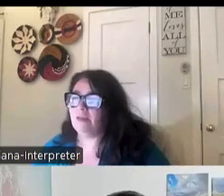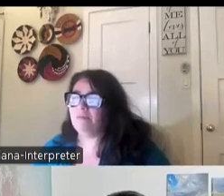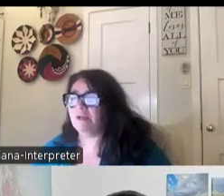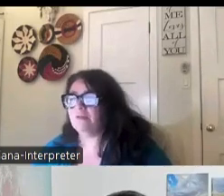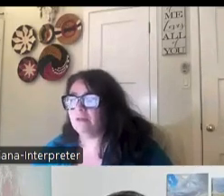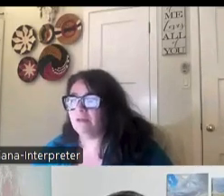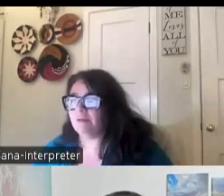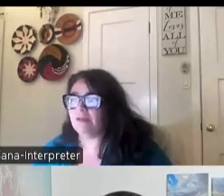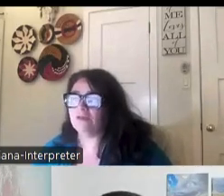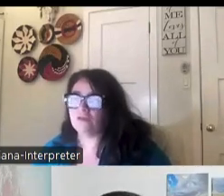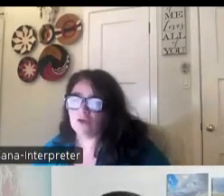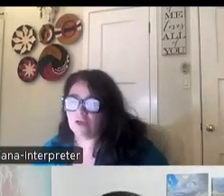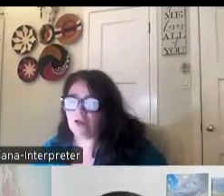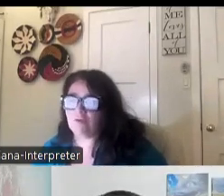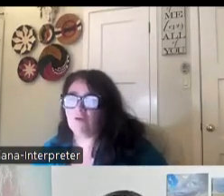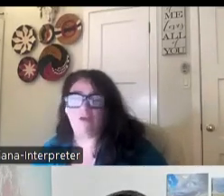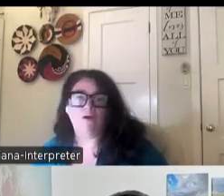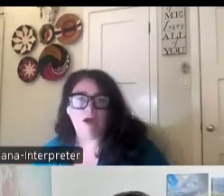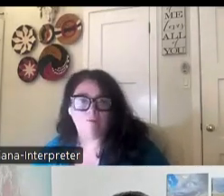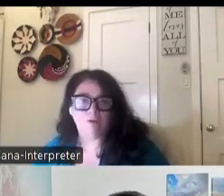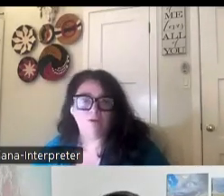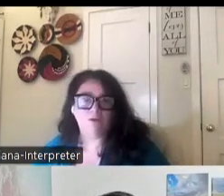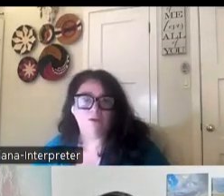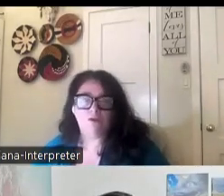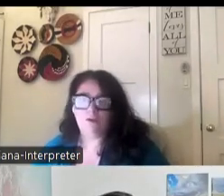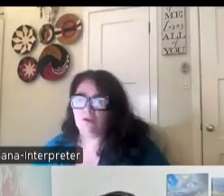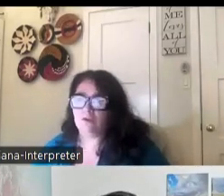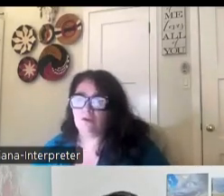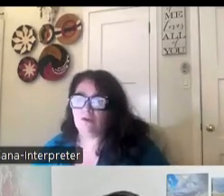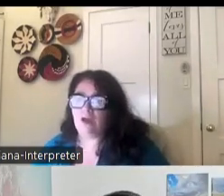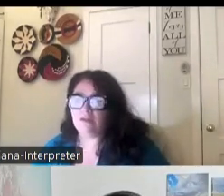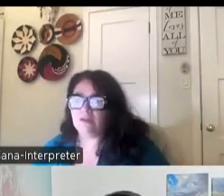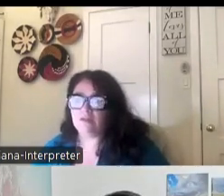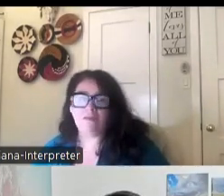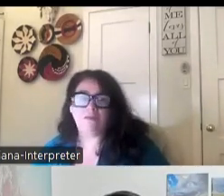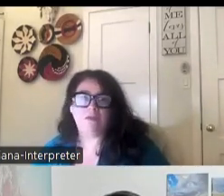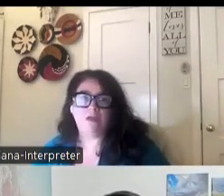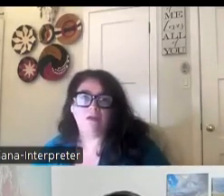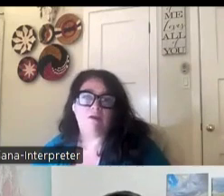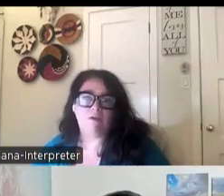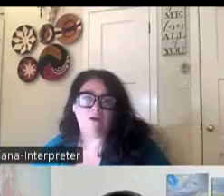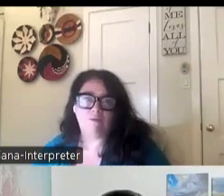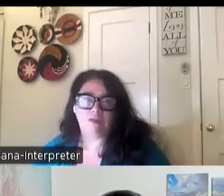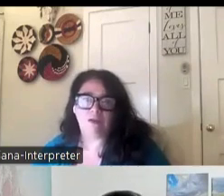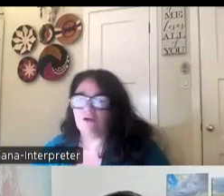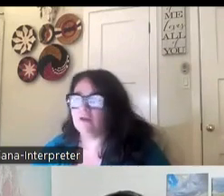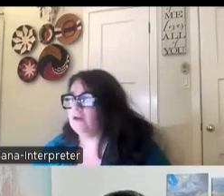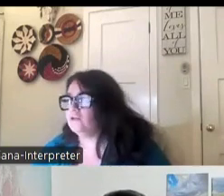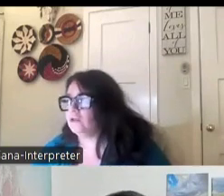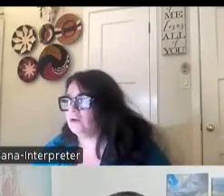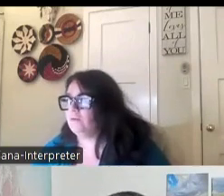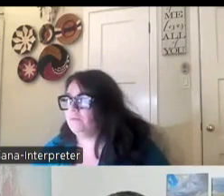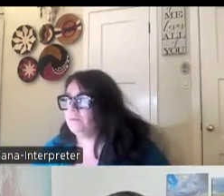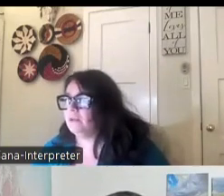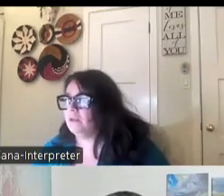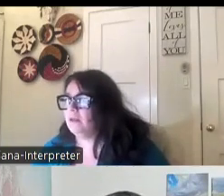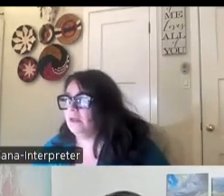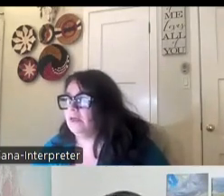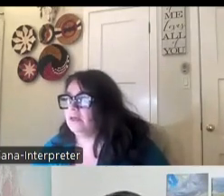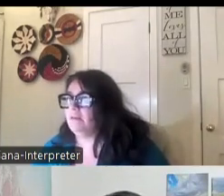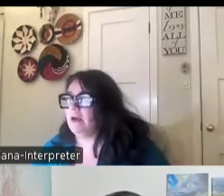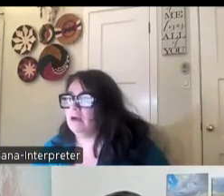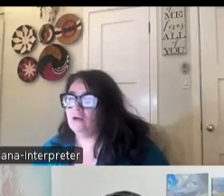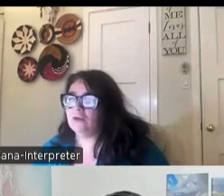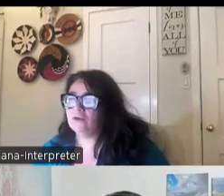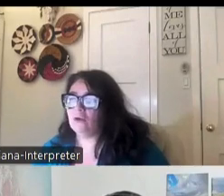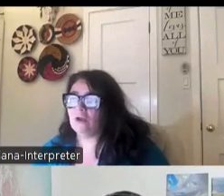precipitation over the surface of the Earth for each degree of warming. And the map on the right is the same thing, but for extreme precipitation as opposed